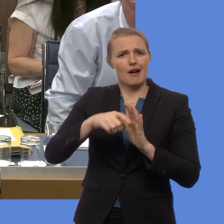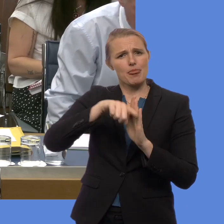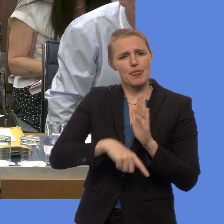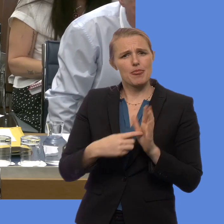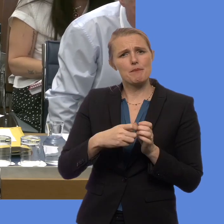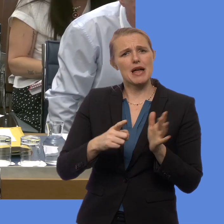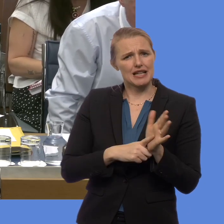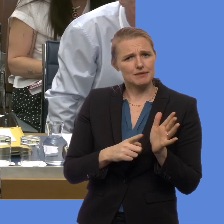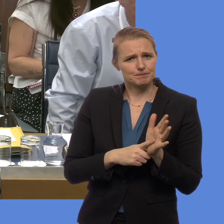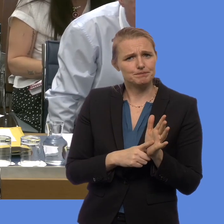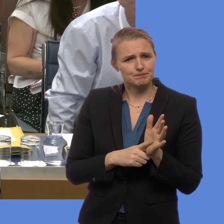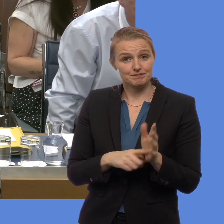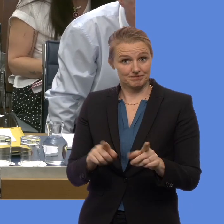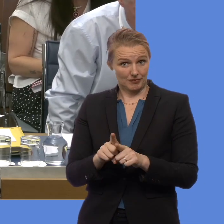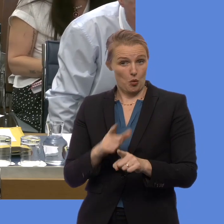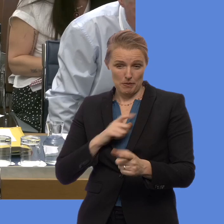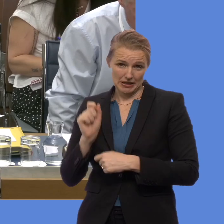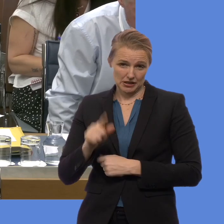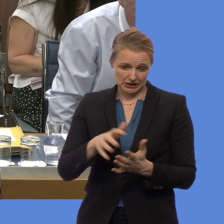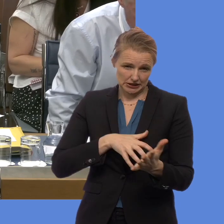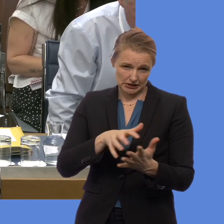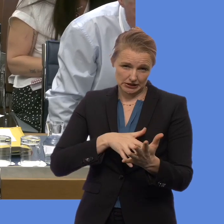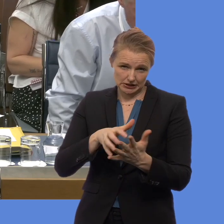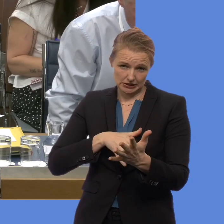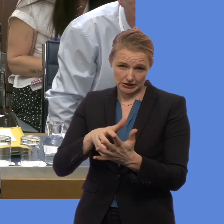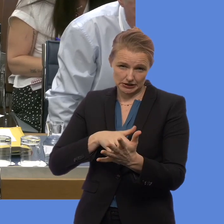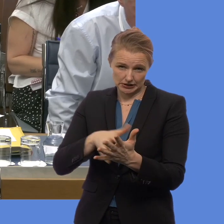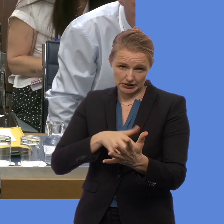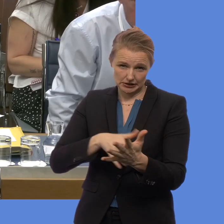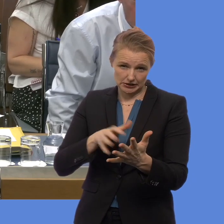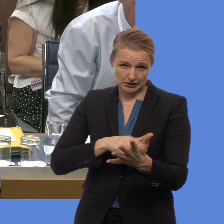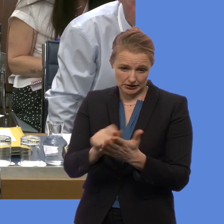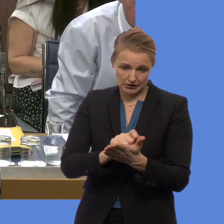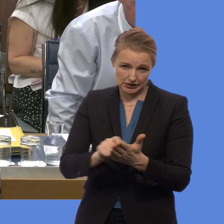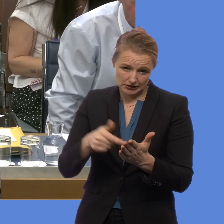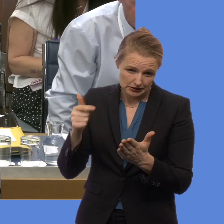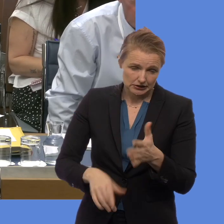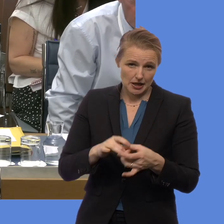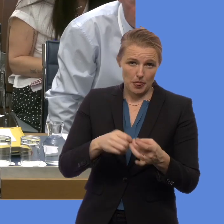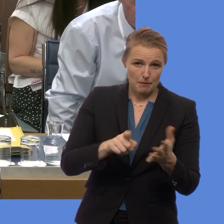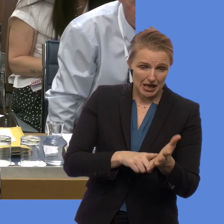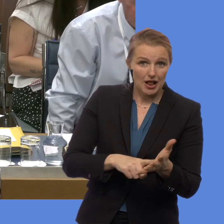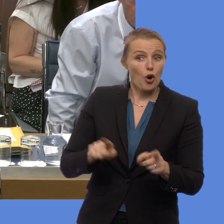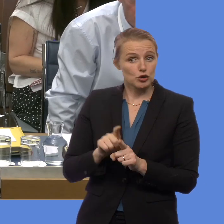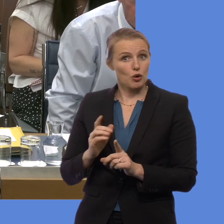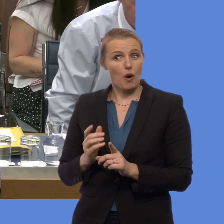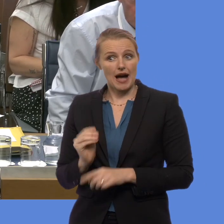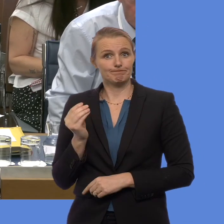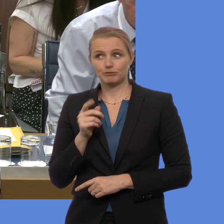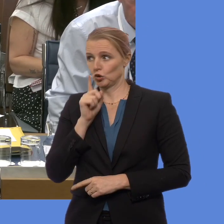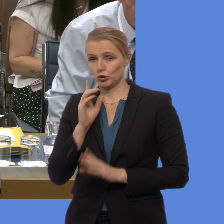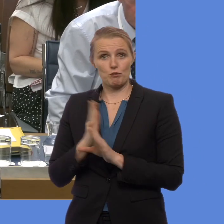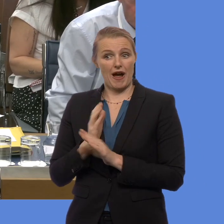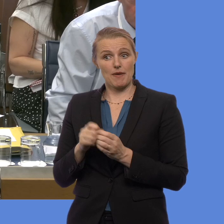provided you with detailed written briefing and an in-confidence copy of the bill ahead of its introduction, which we will follow up